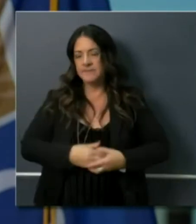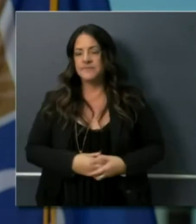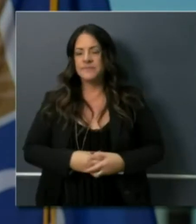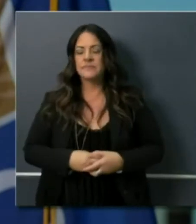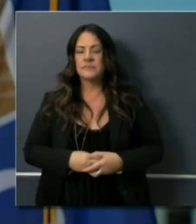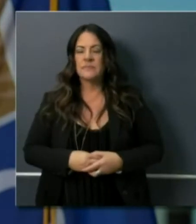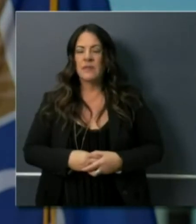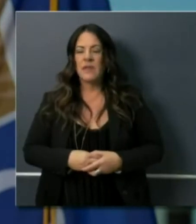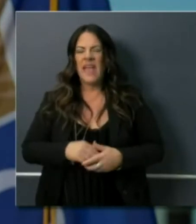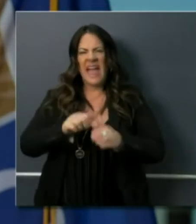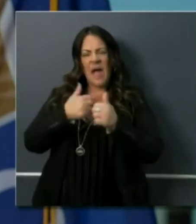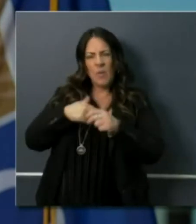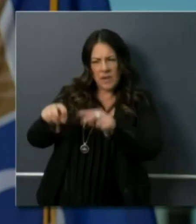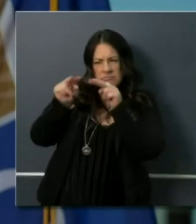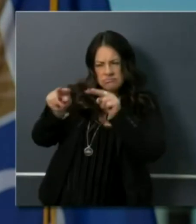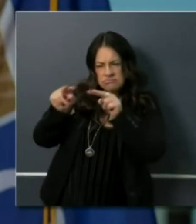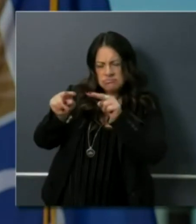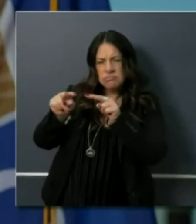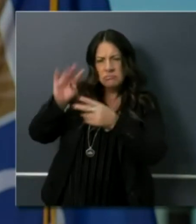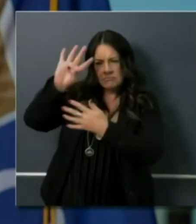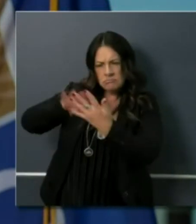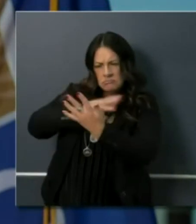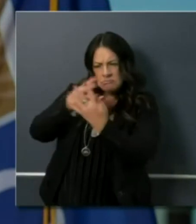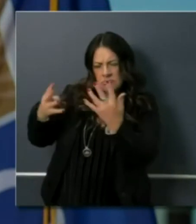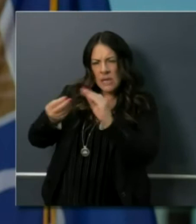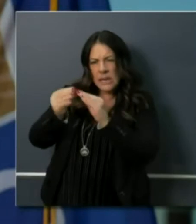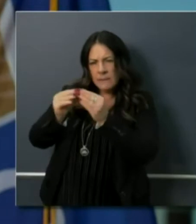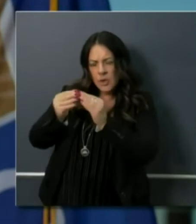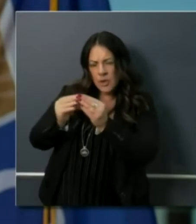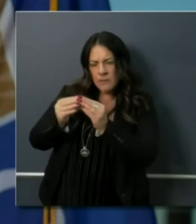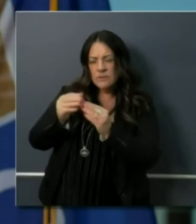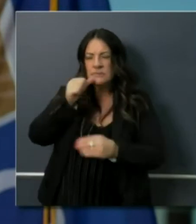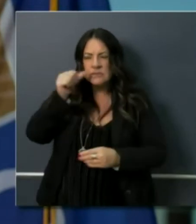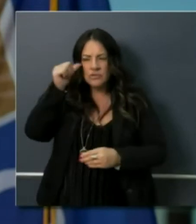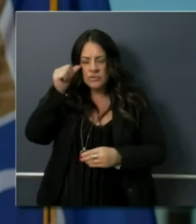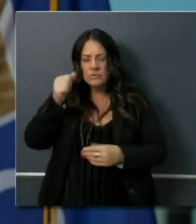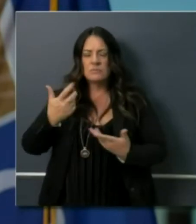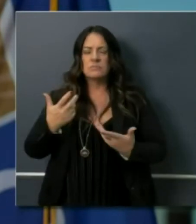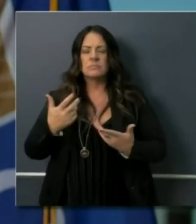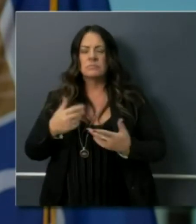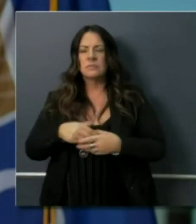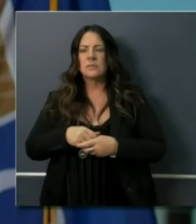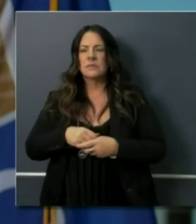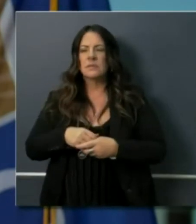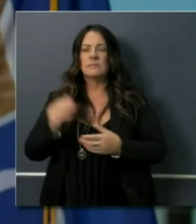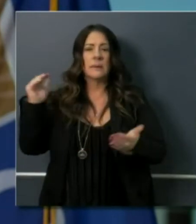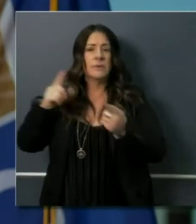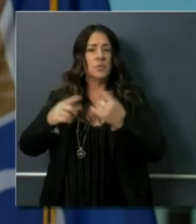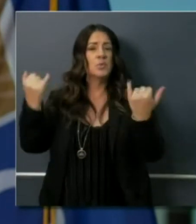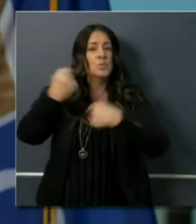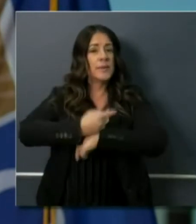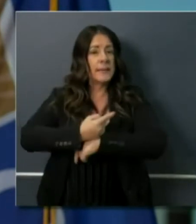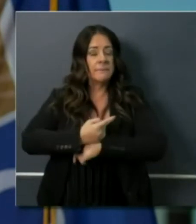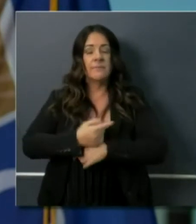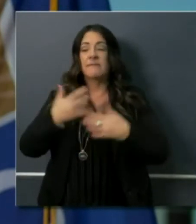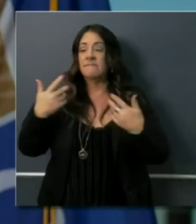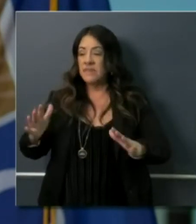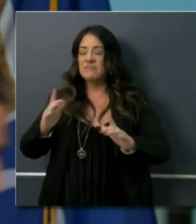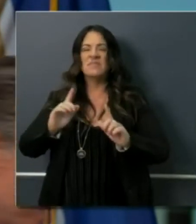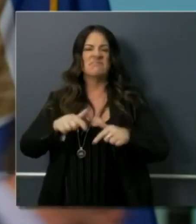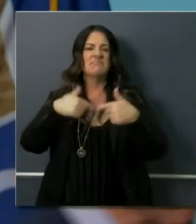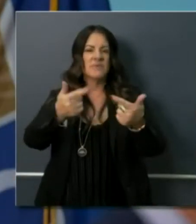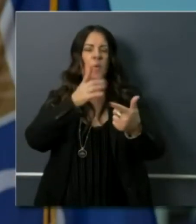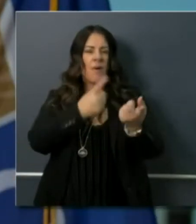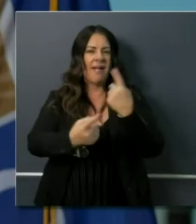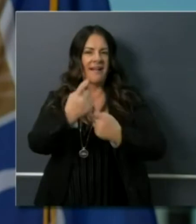that model is being impacted by yesterday's numbers, death numbers, and the like. And again, we'll answer any questions right after that.